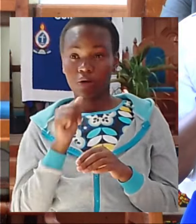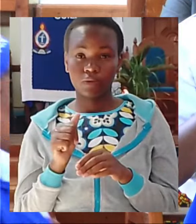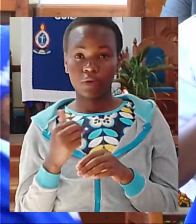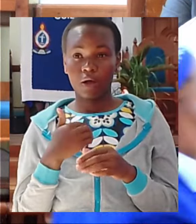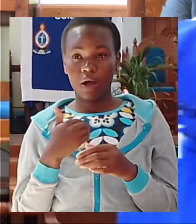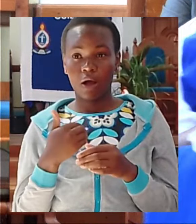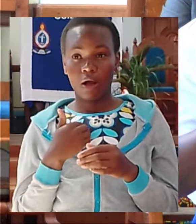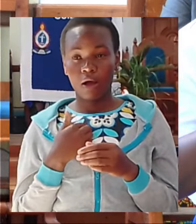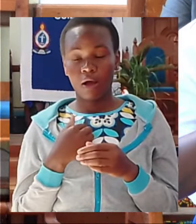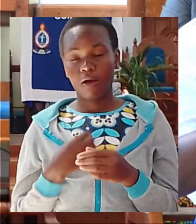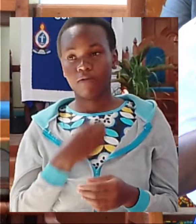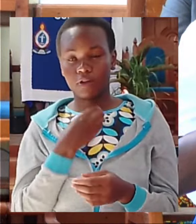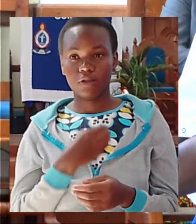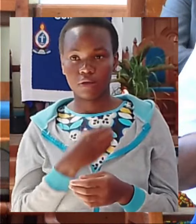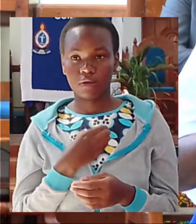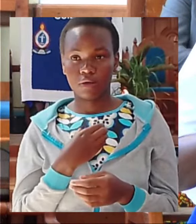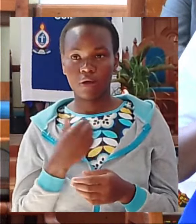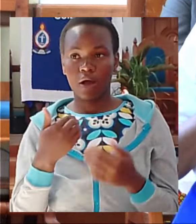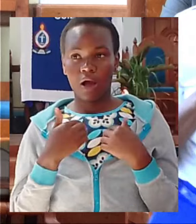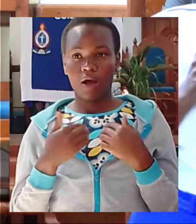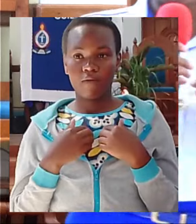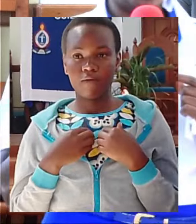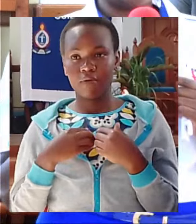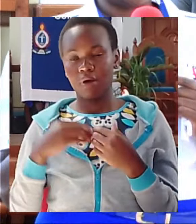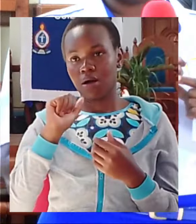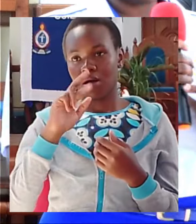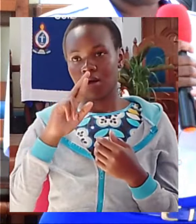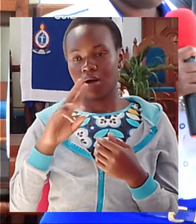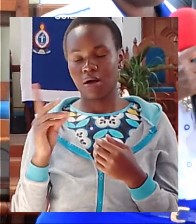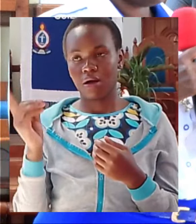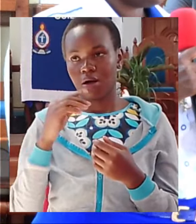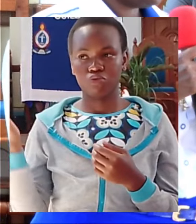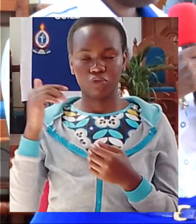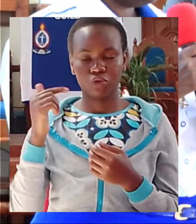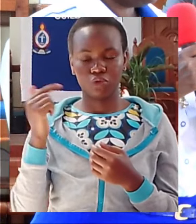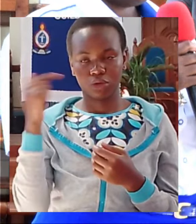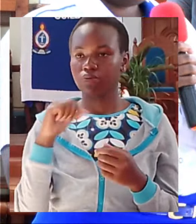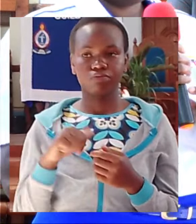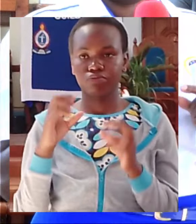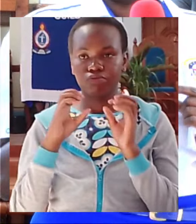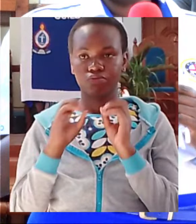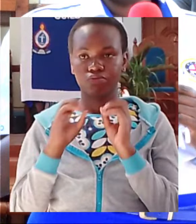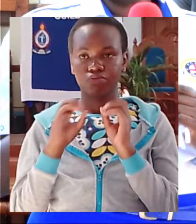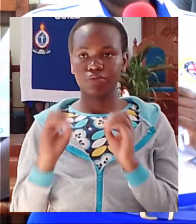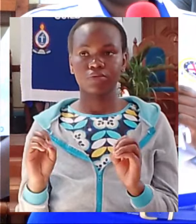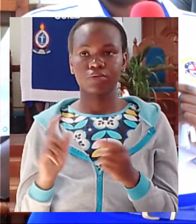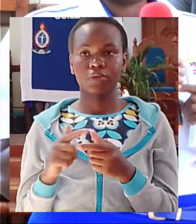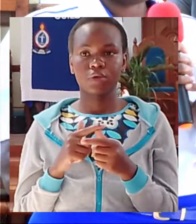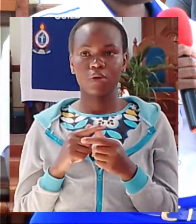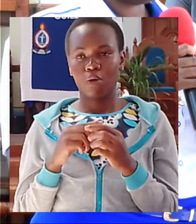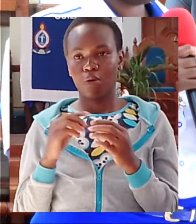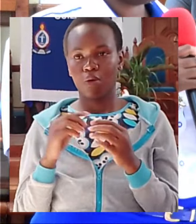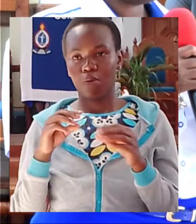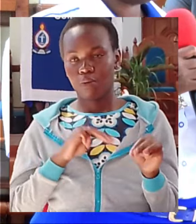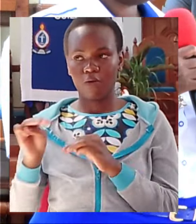are our guest. If you have a card, kindly do not come now. And let's move